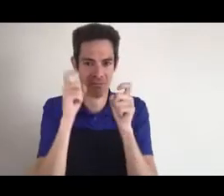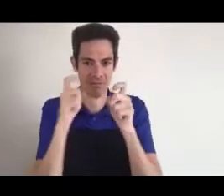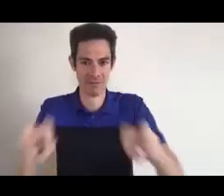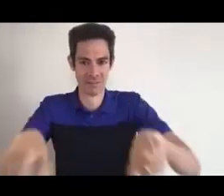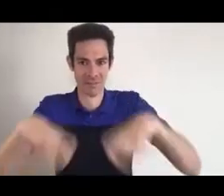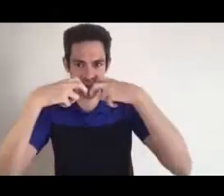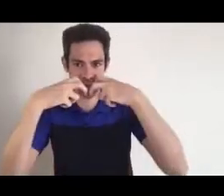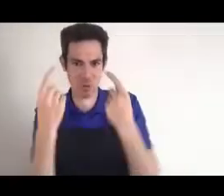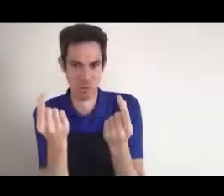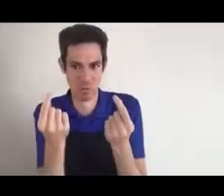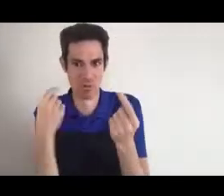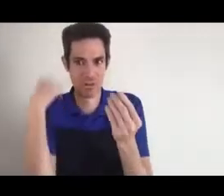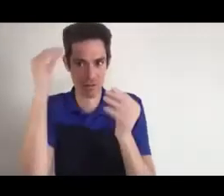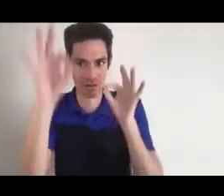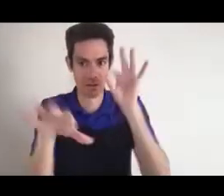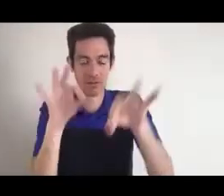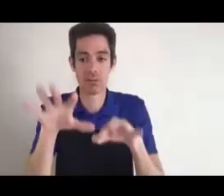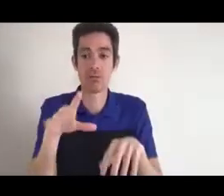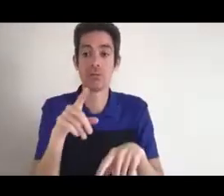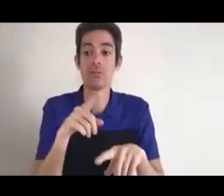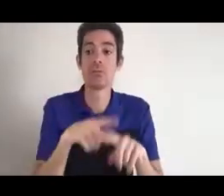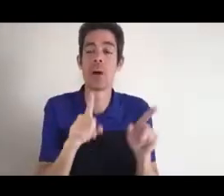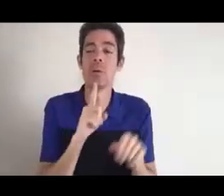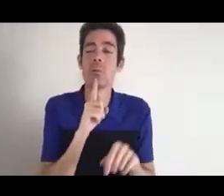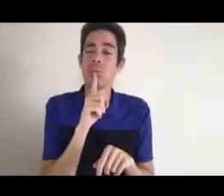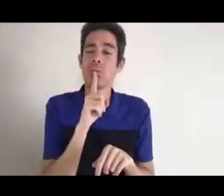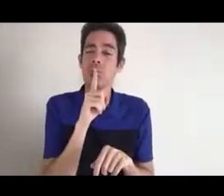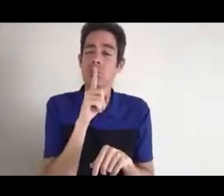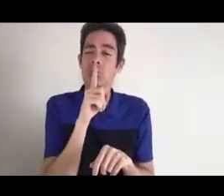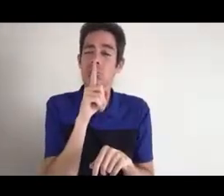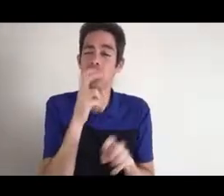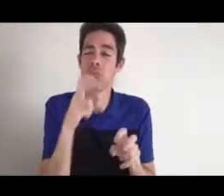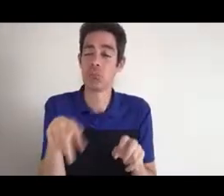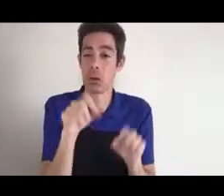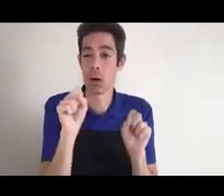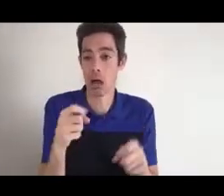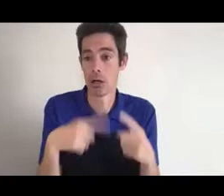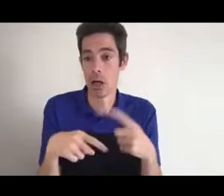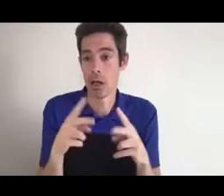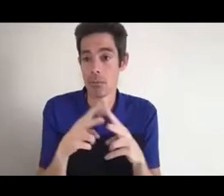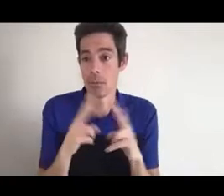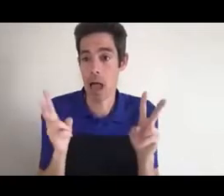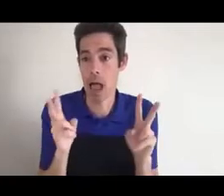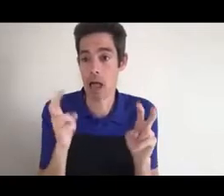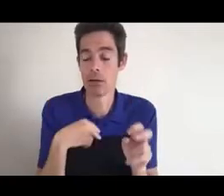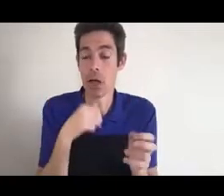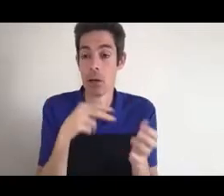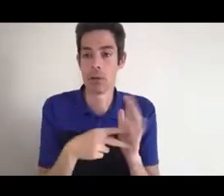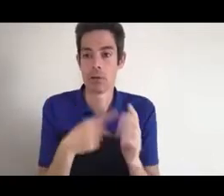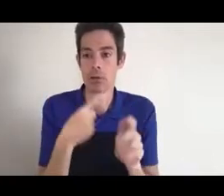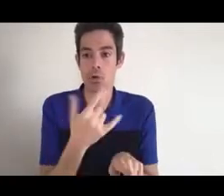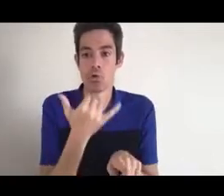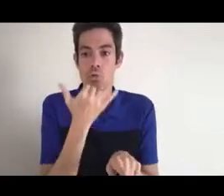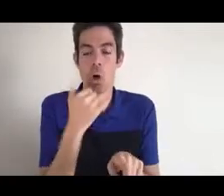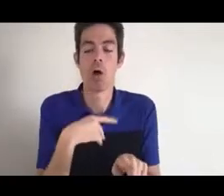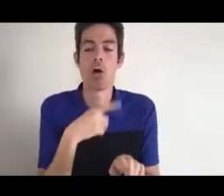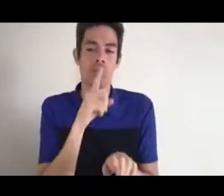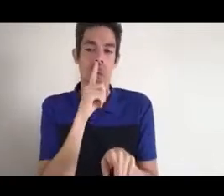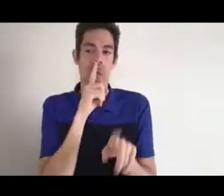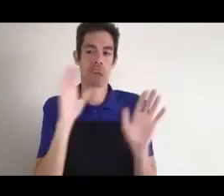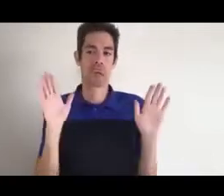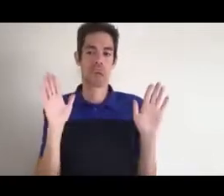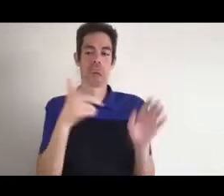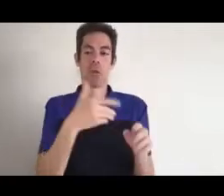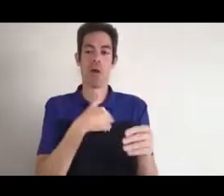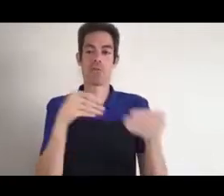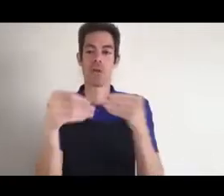I try to give guidance with that mouth movement, but really, can they sign vary?